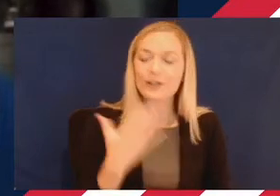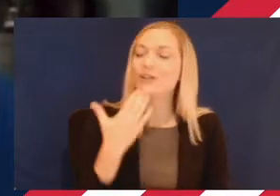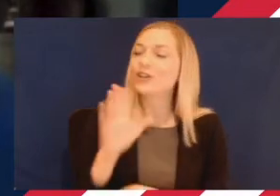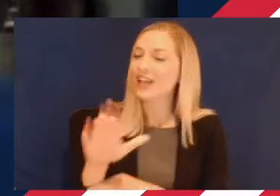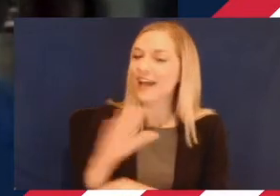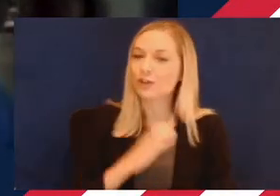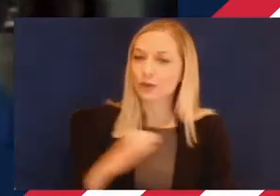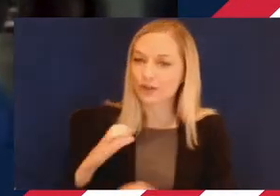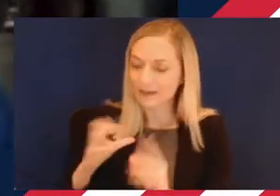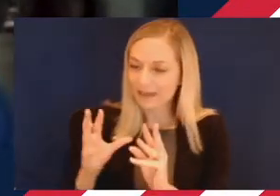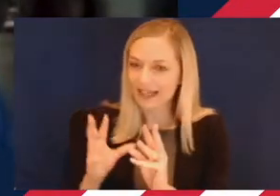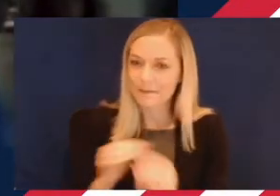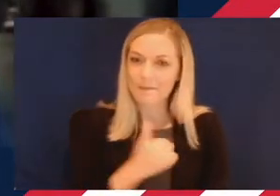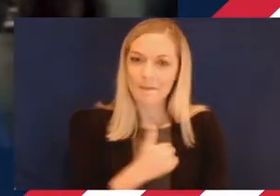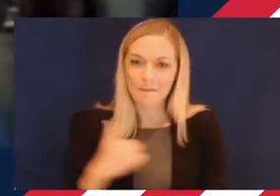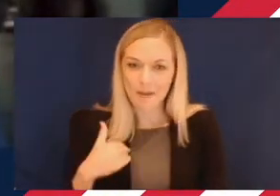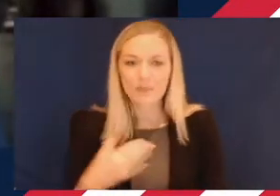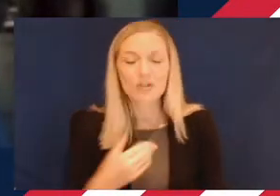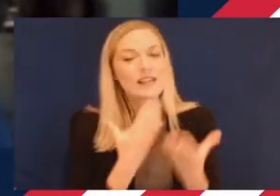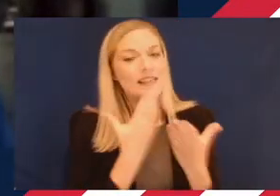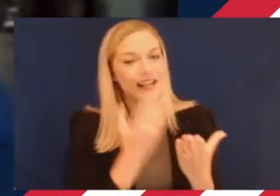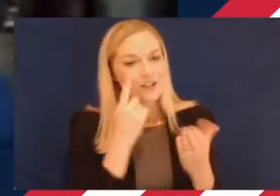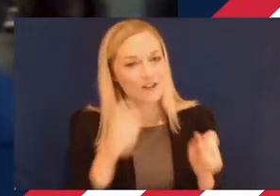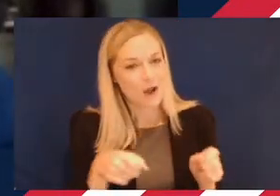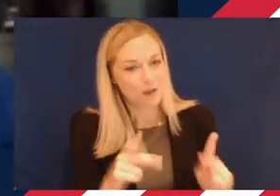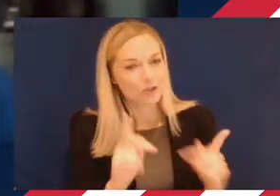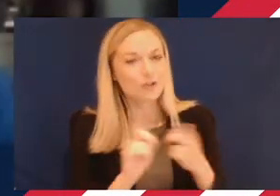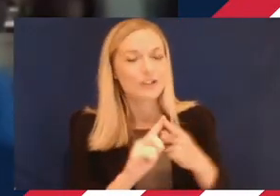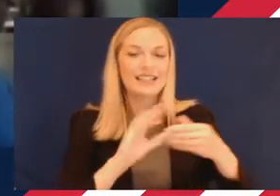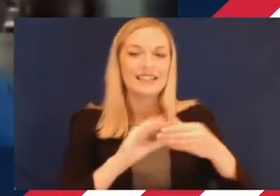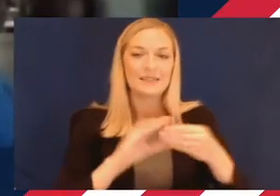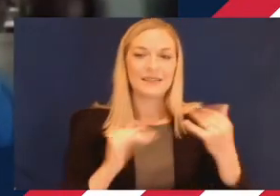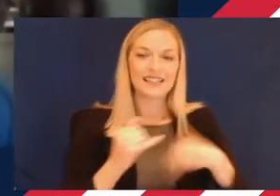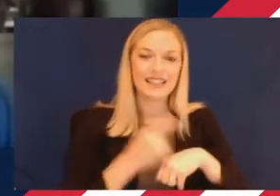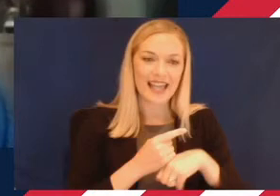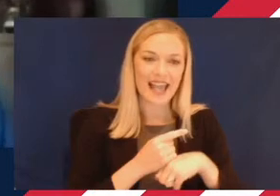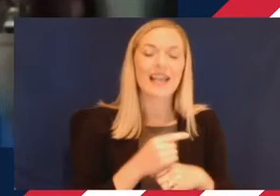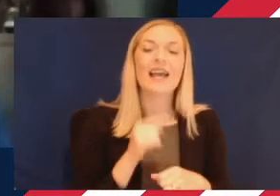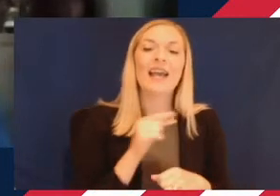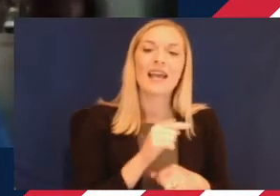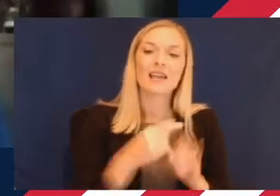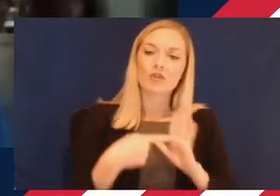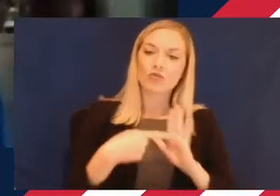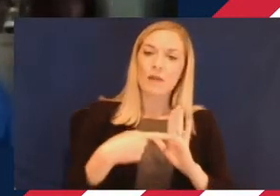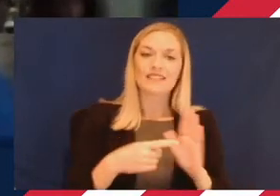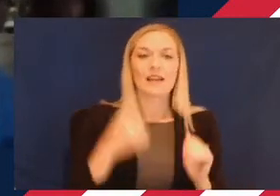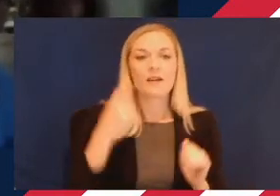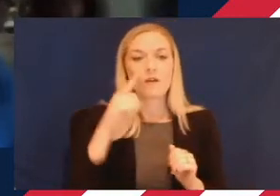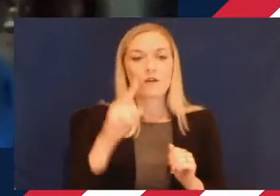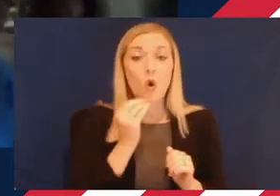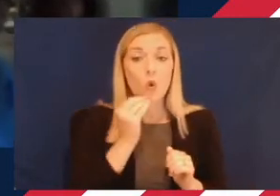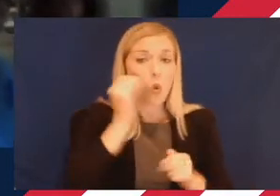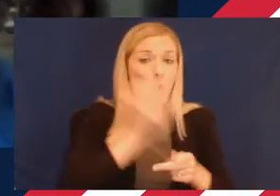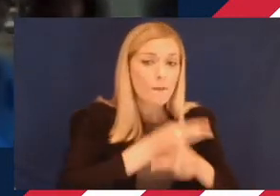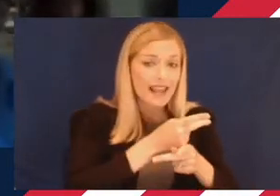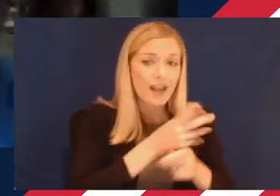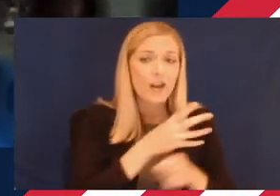for the opportunity to speak today as a voice for home care and child care providers. We represent